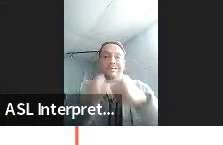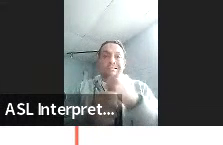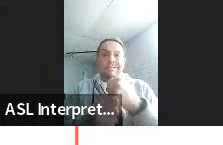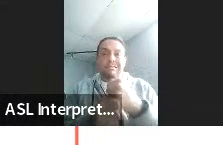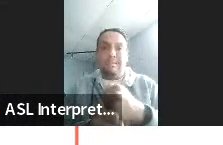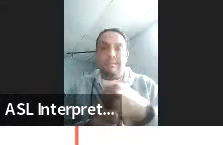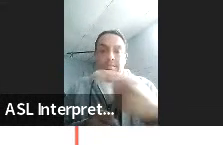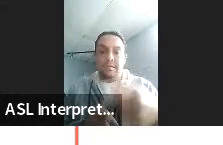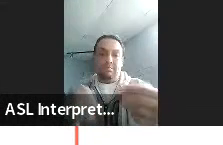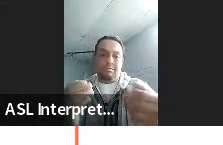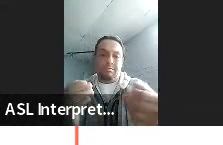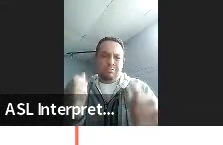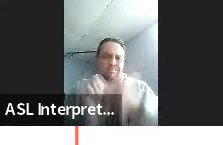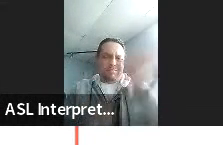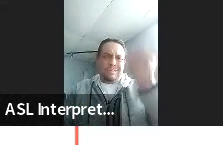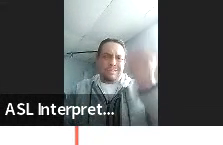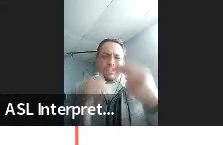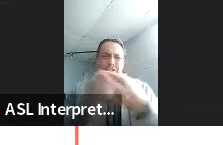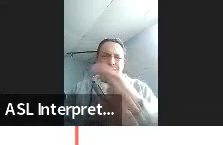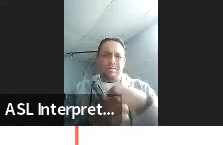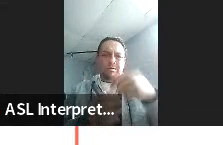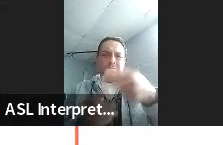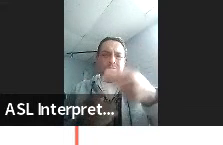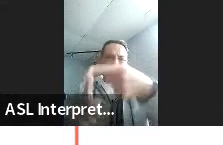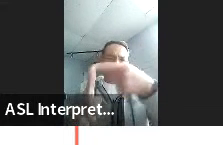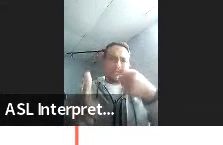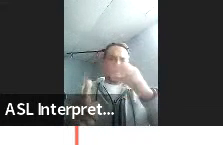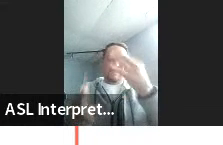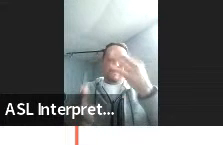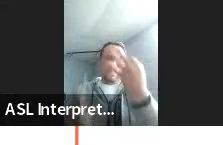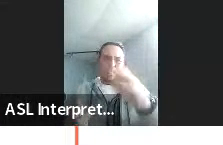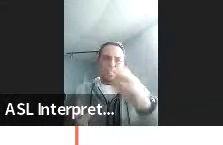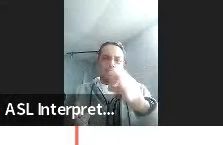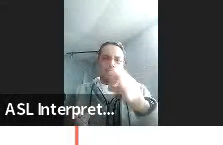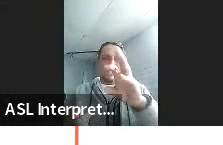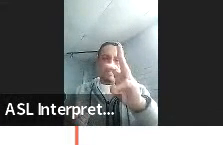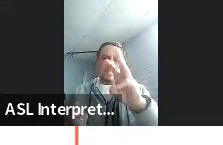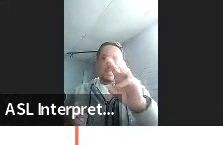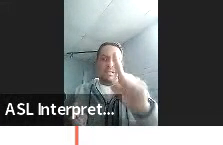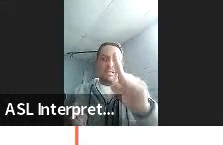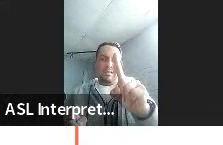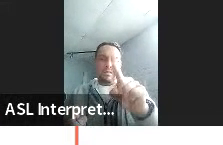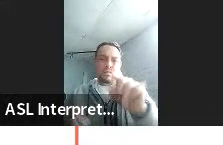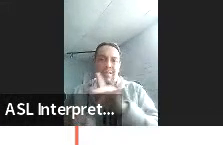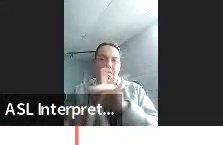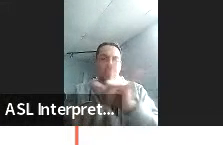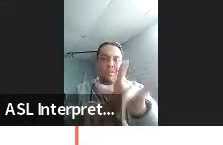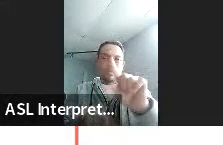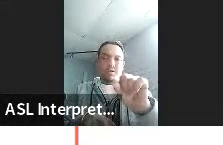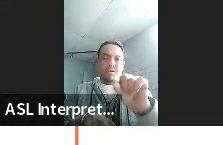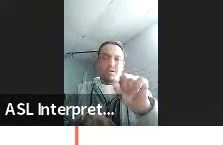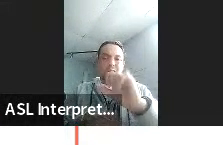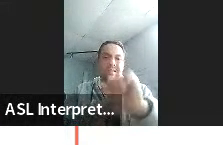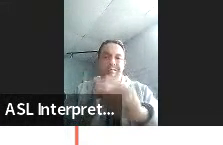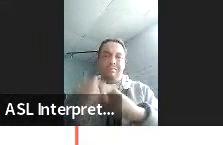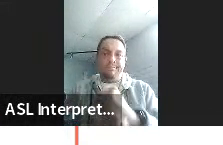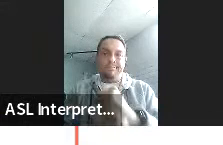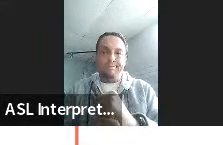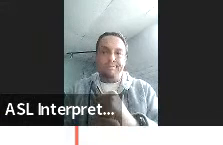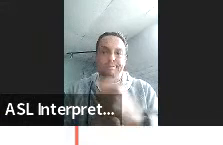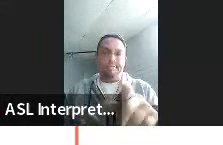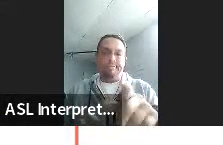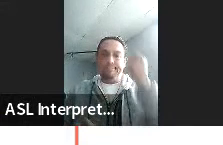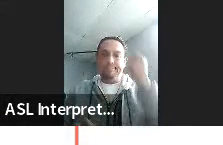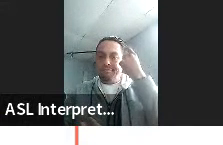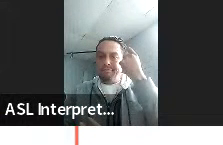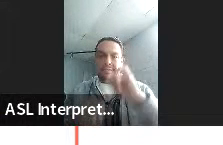1961, and that was planners working off of early 20th century understandings of how industries were. So you